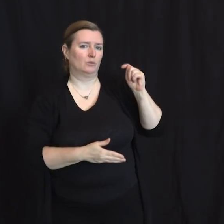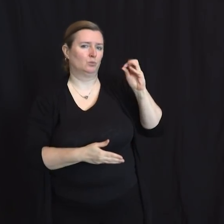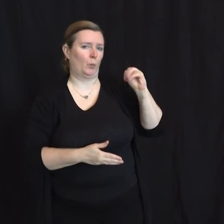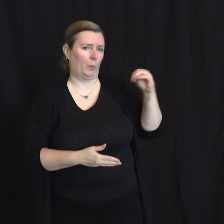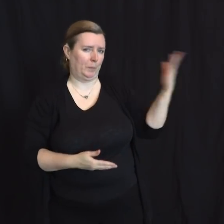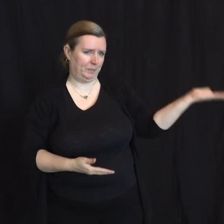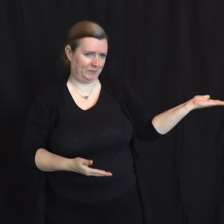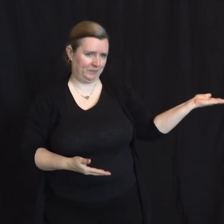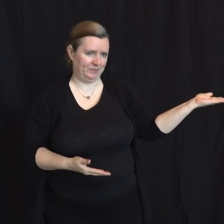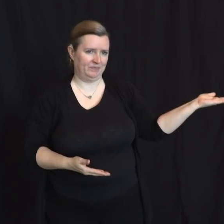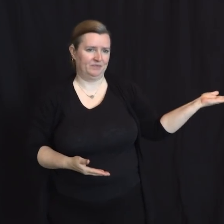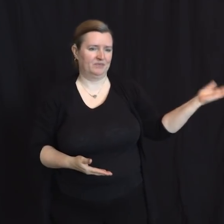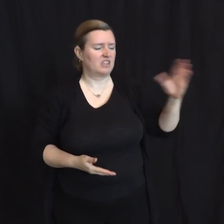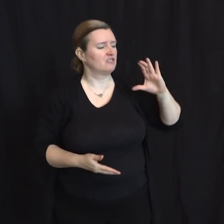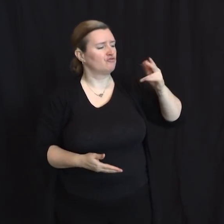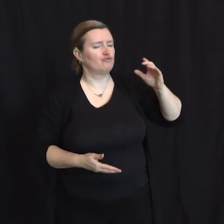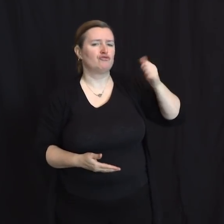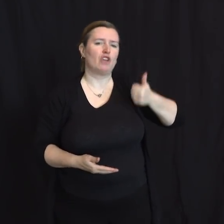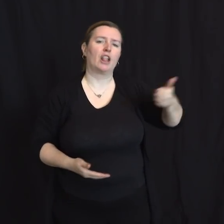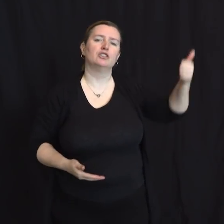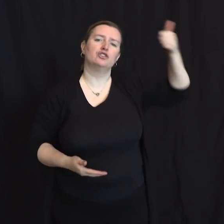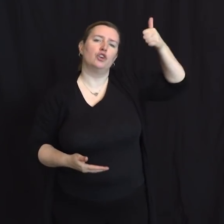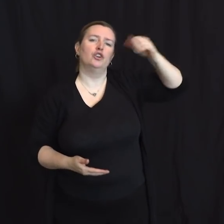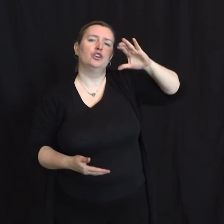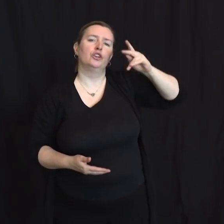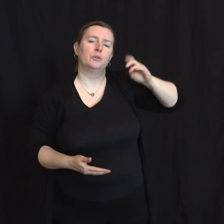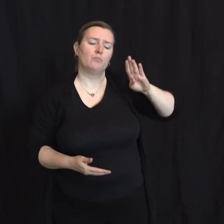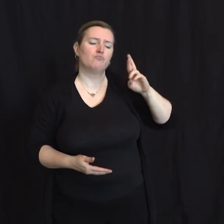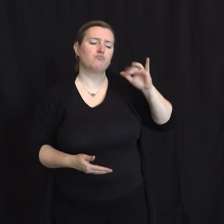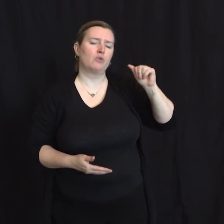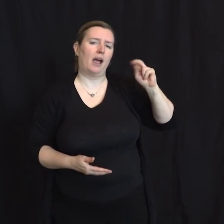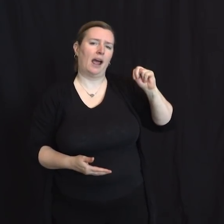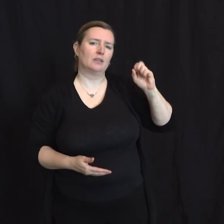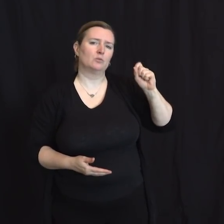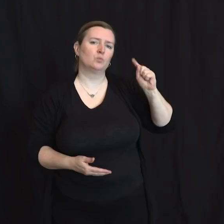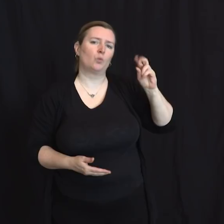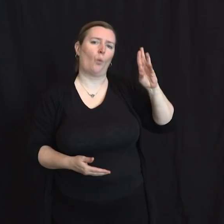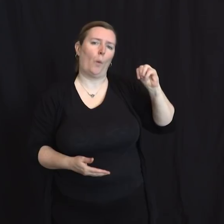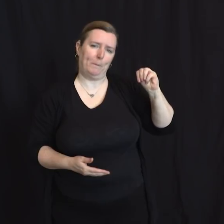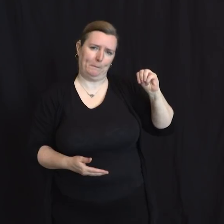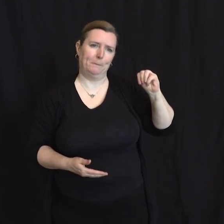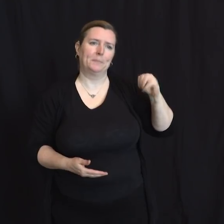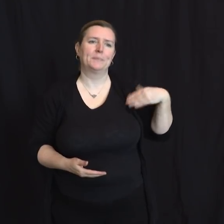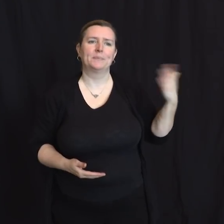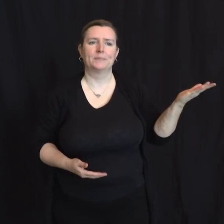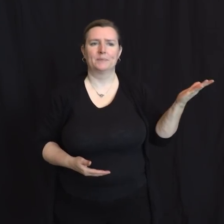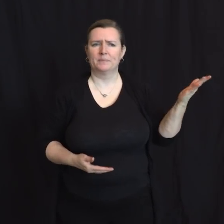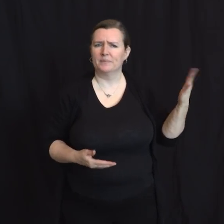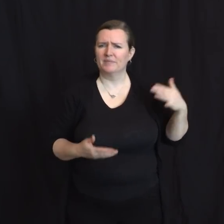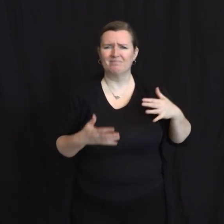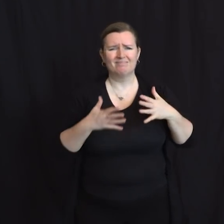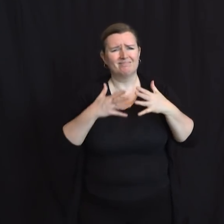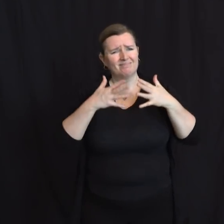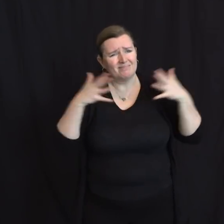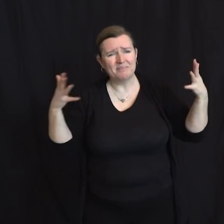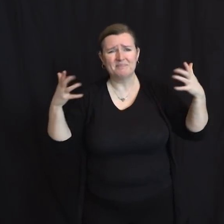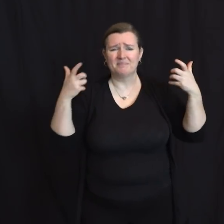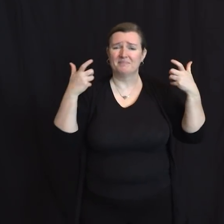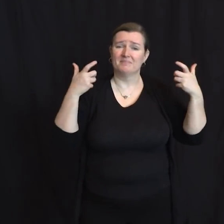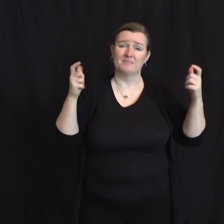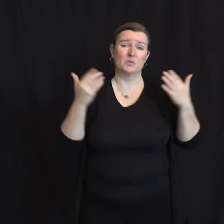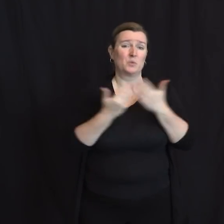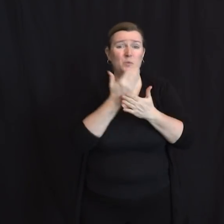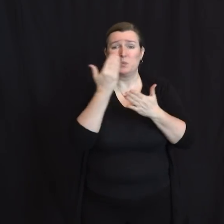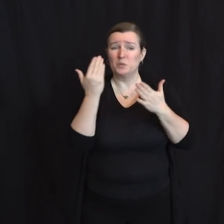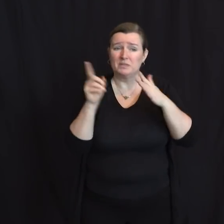Chancellor Dr. Brian Strom, there's big things going on at our flagship university, and they